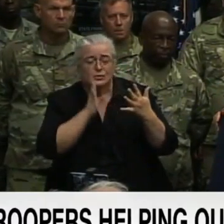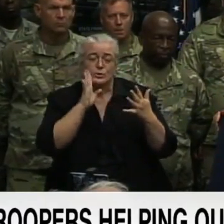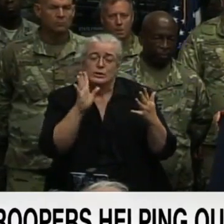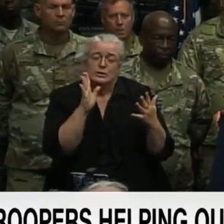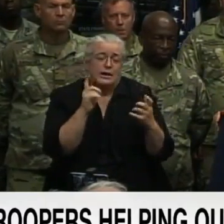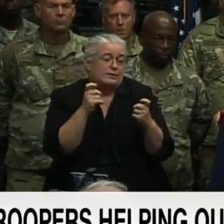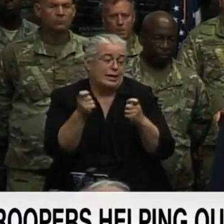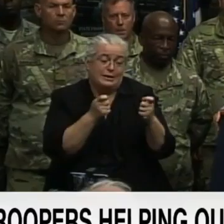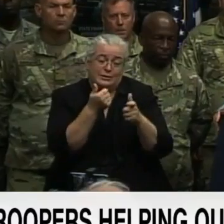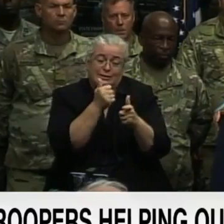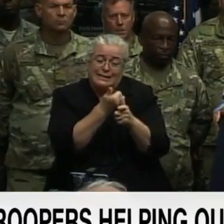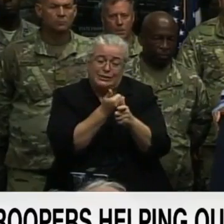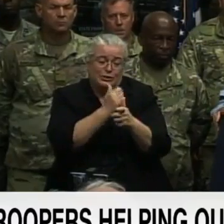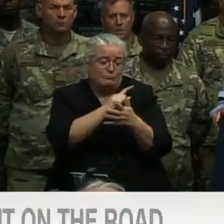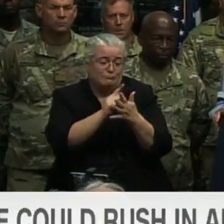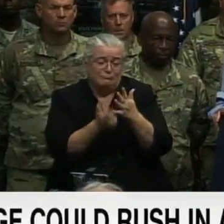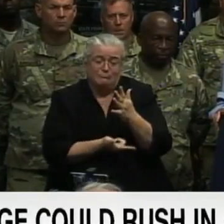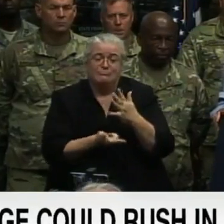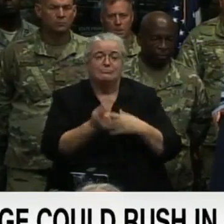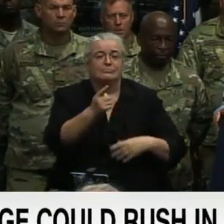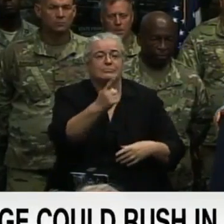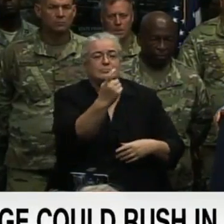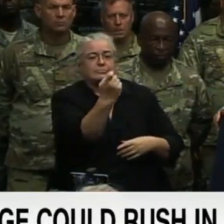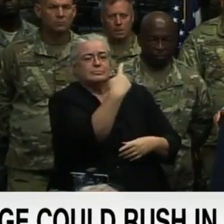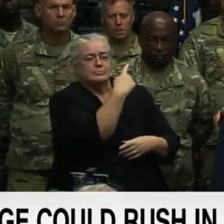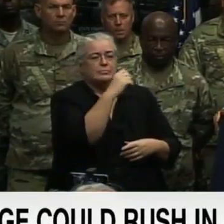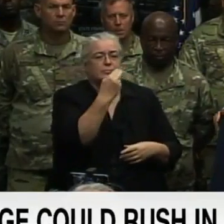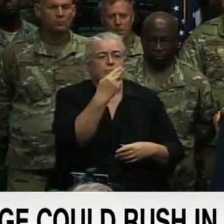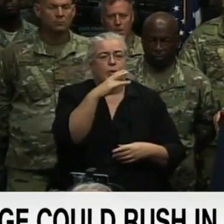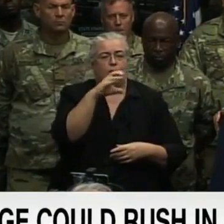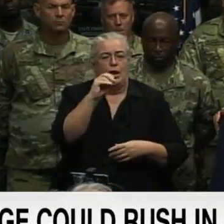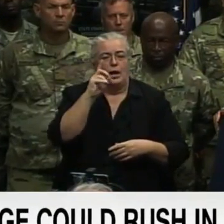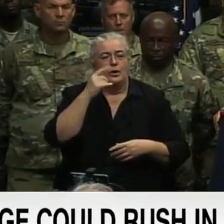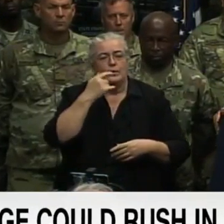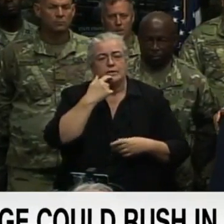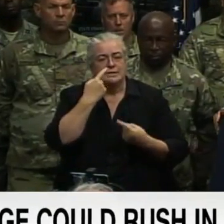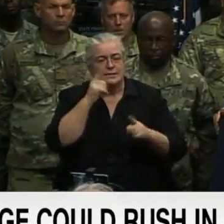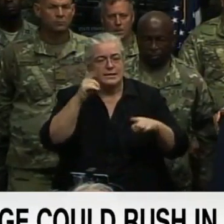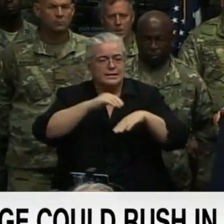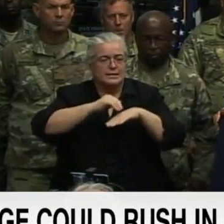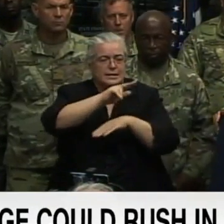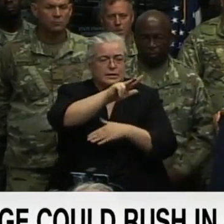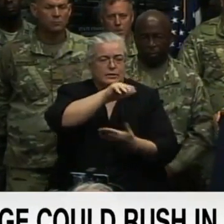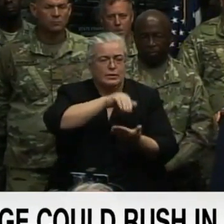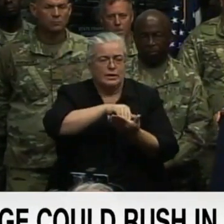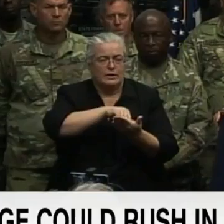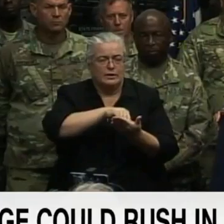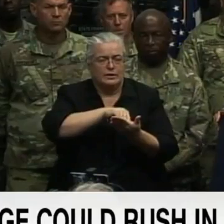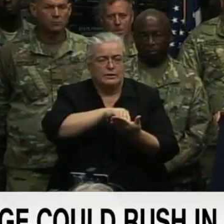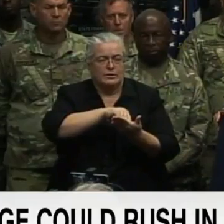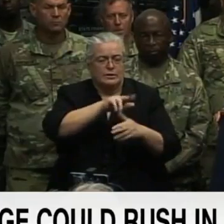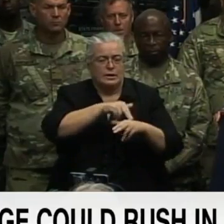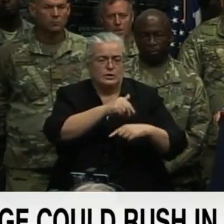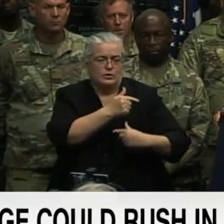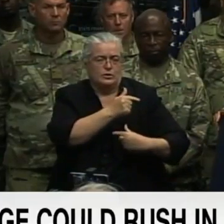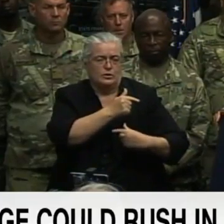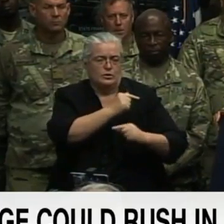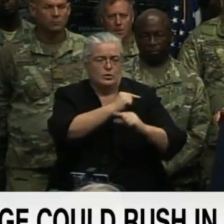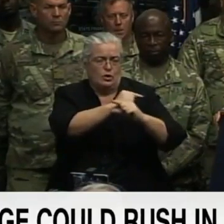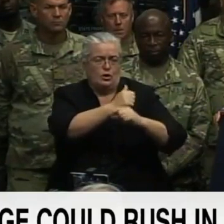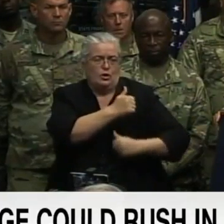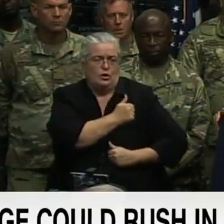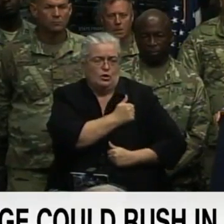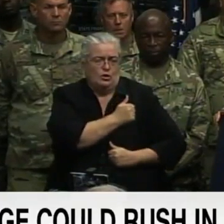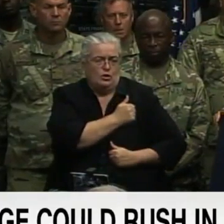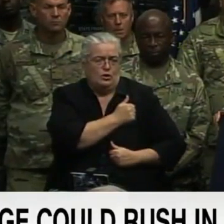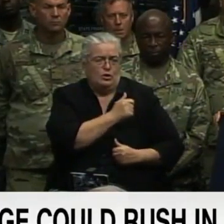Governor, Ohio announced that it's sending down more than 3,000 of their National Guard. I know earlier in the